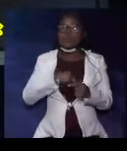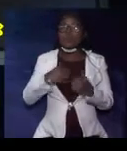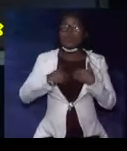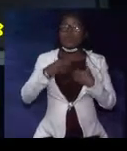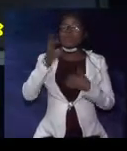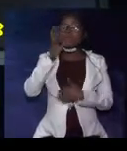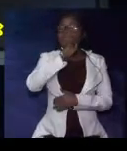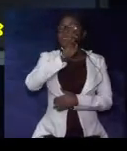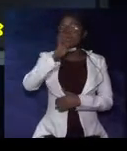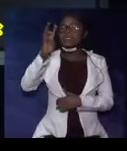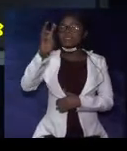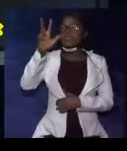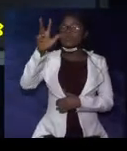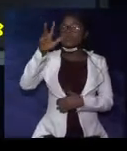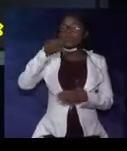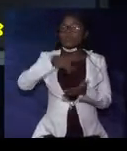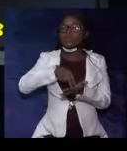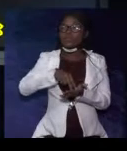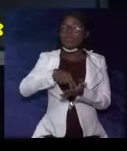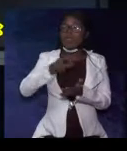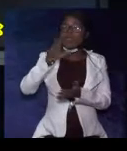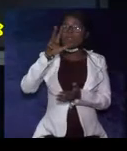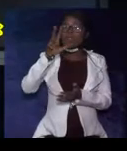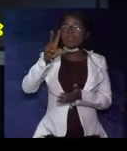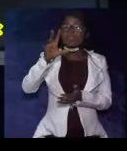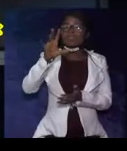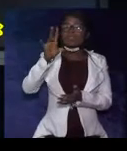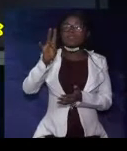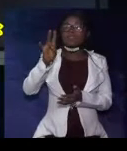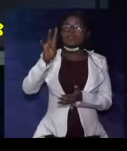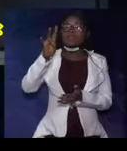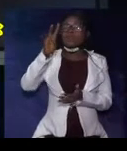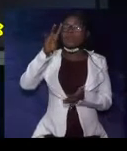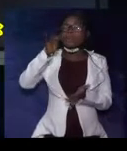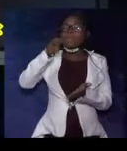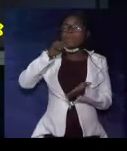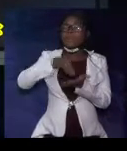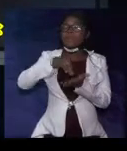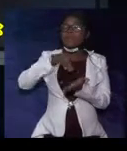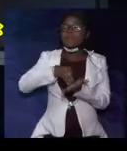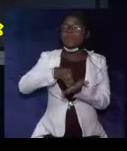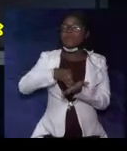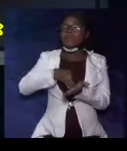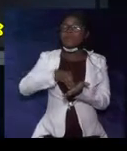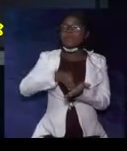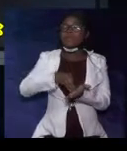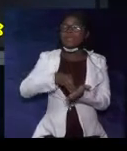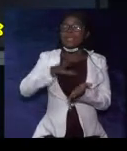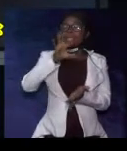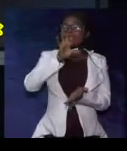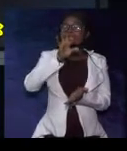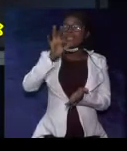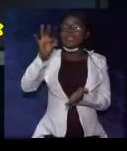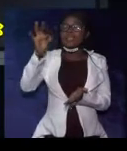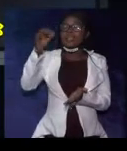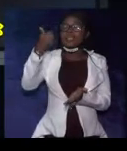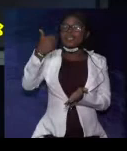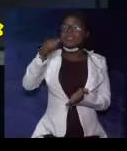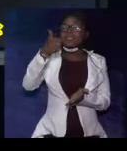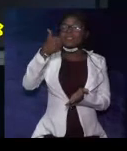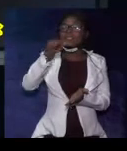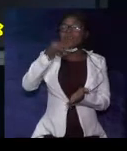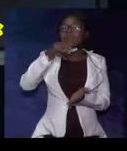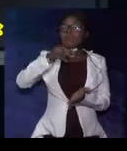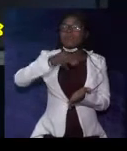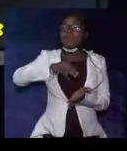this 6 trillion, so you have 6. 37 billion, so 37 is 2 digits, so the first place we take 0.